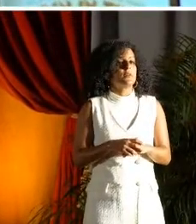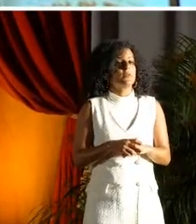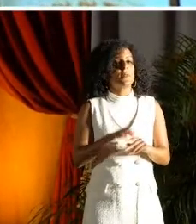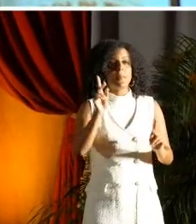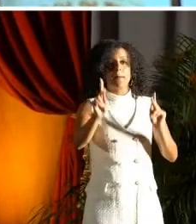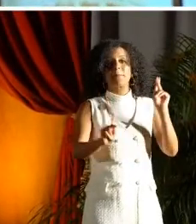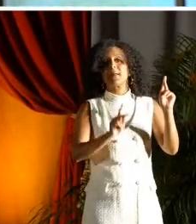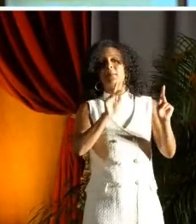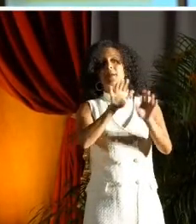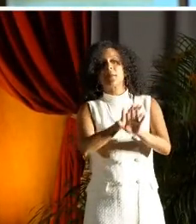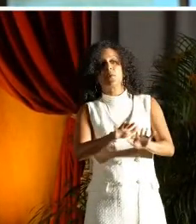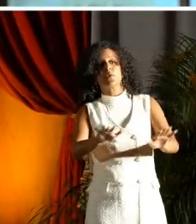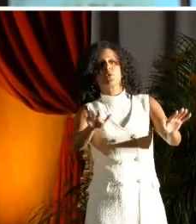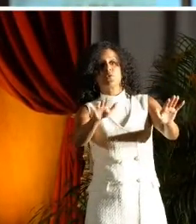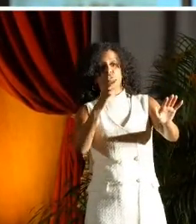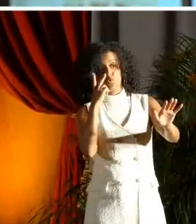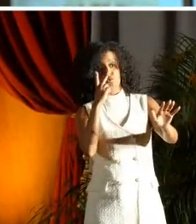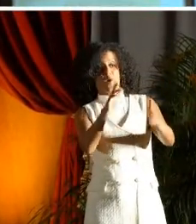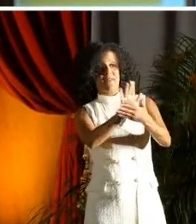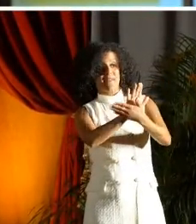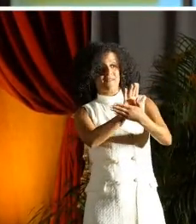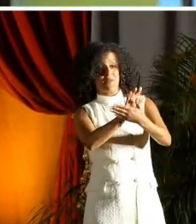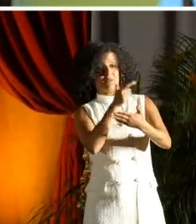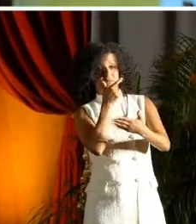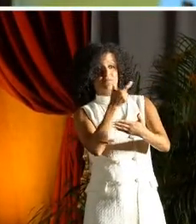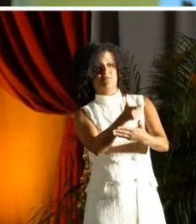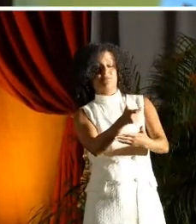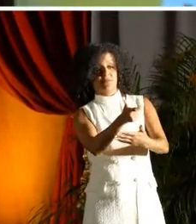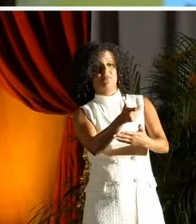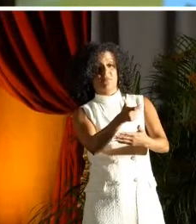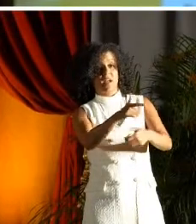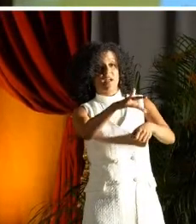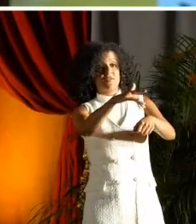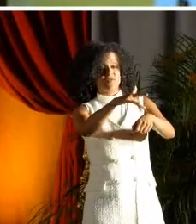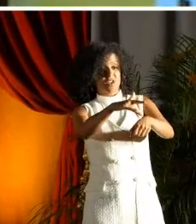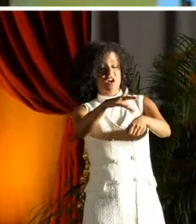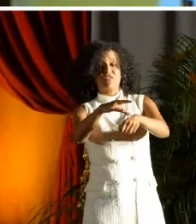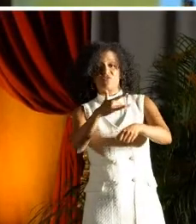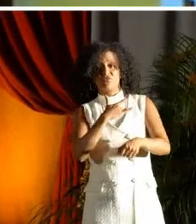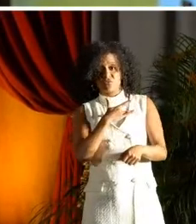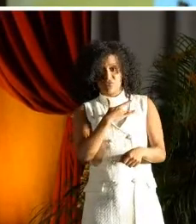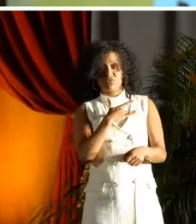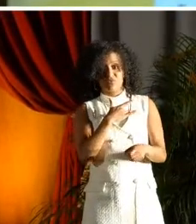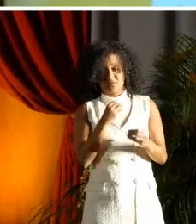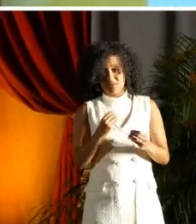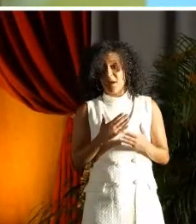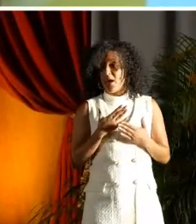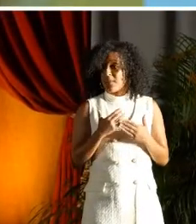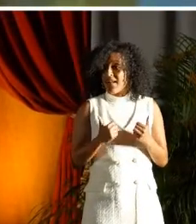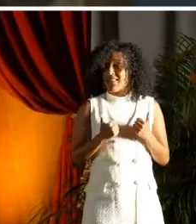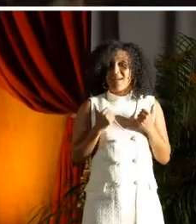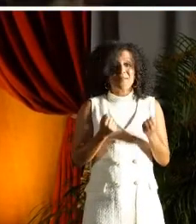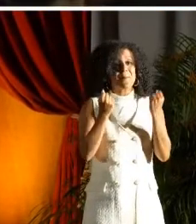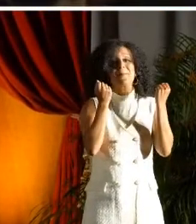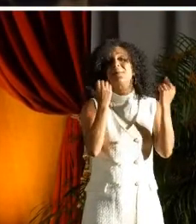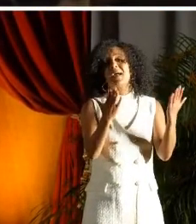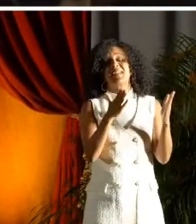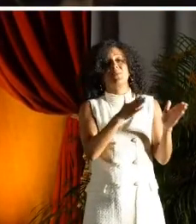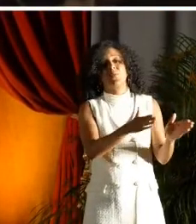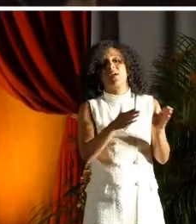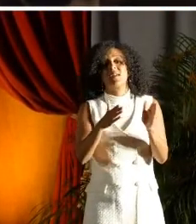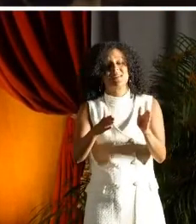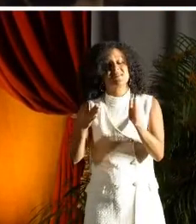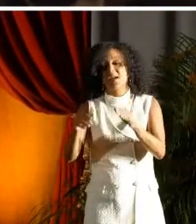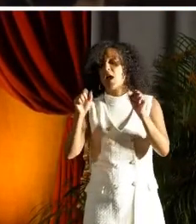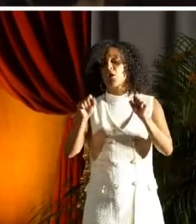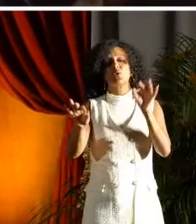The people who you saw on that film have touched and inspired my life in ways that